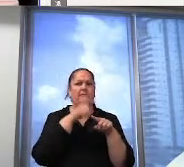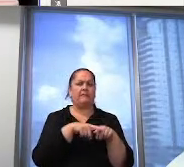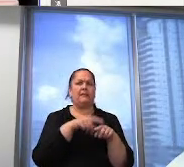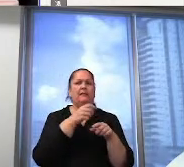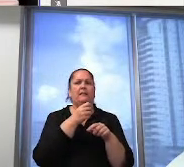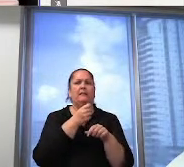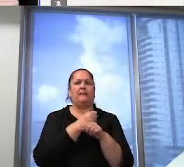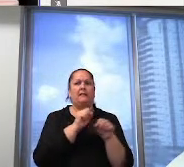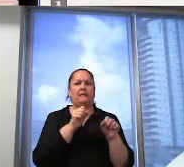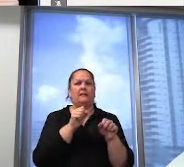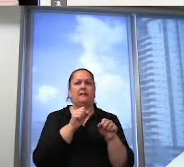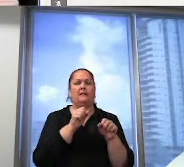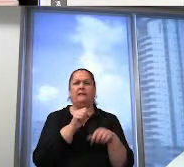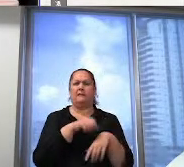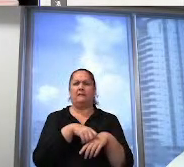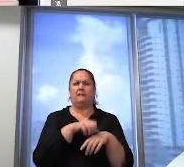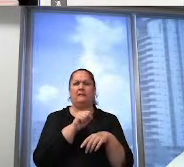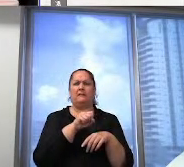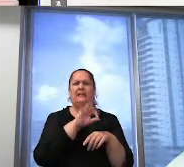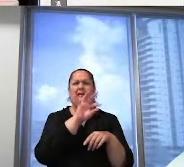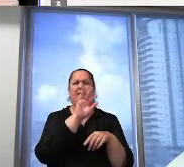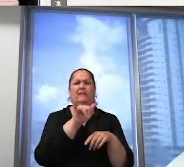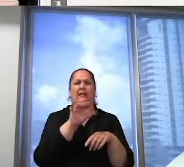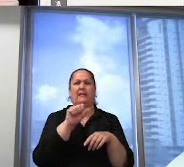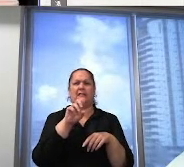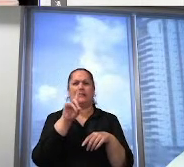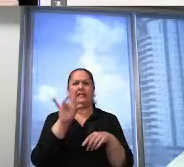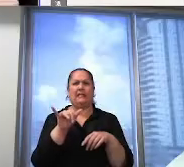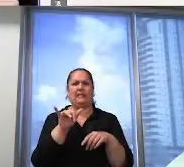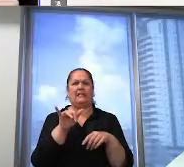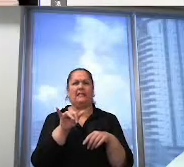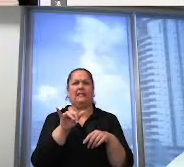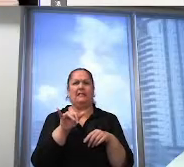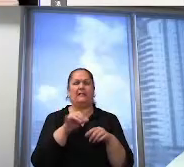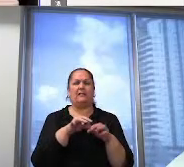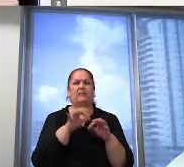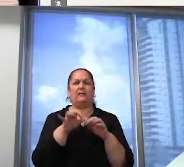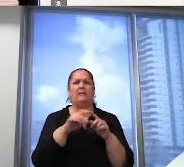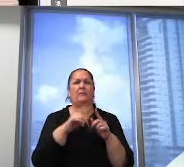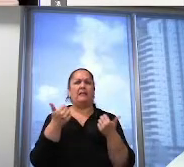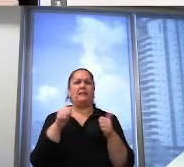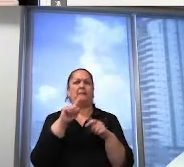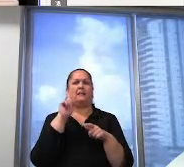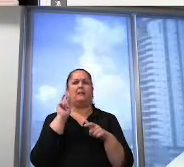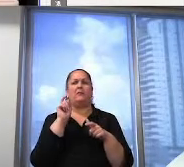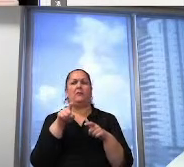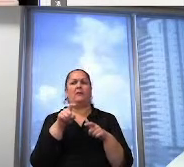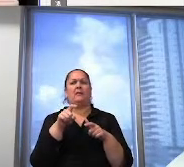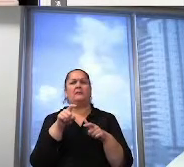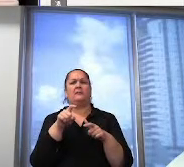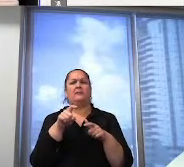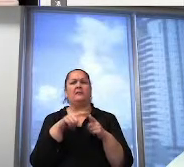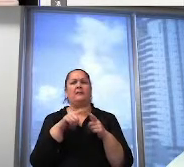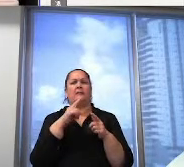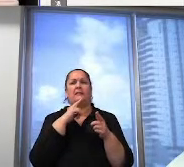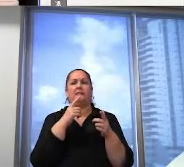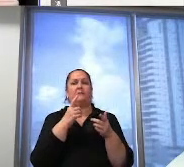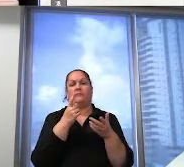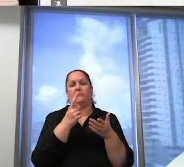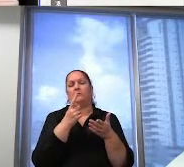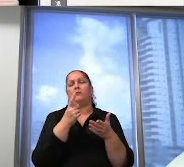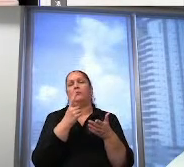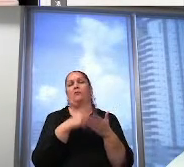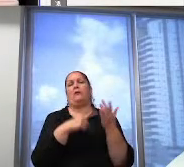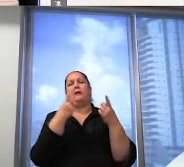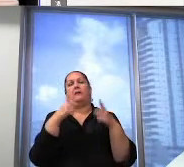on the effect on safety and SAIDI of the deferral? Because that's the biggest question the commissioners have to make, is the